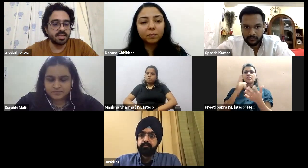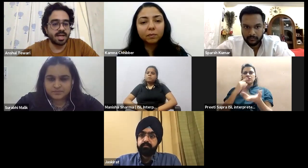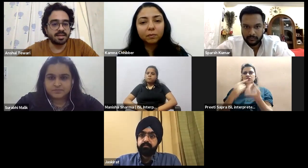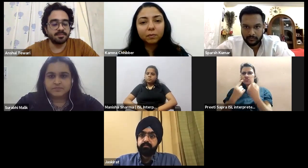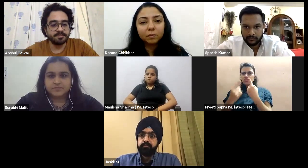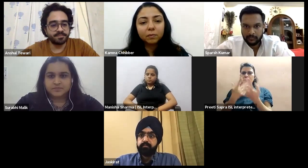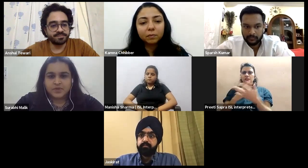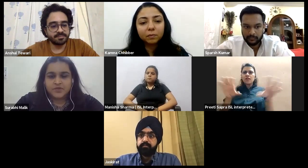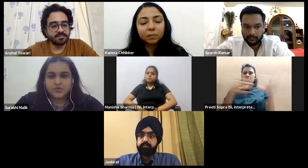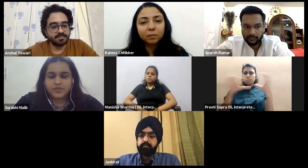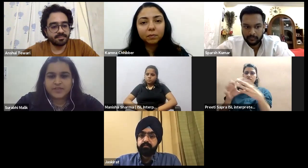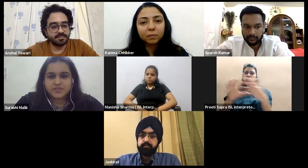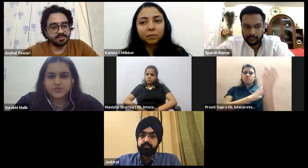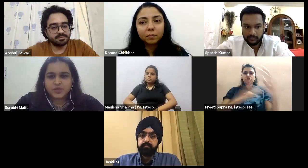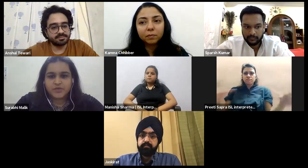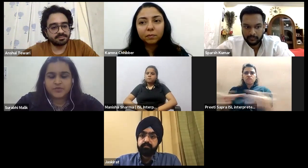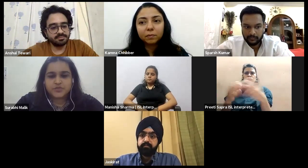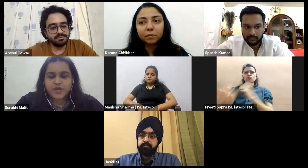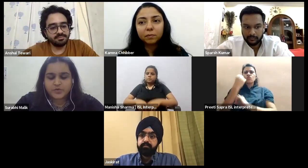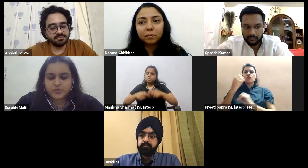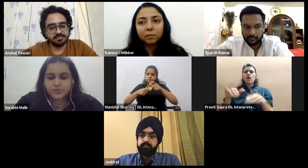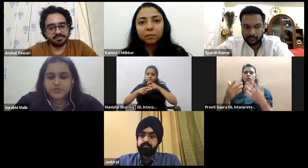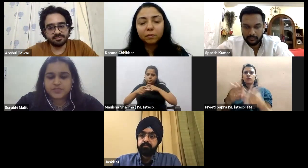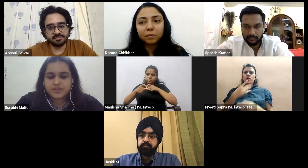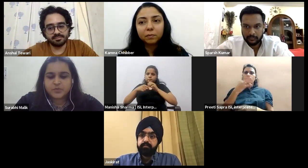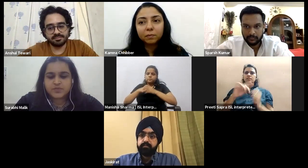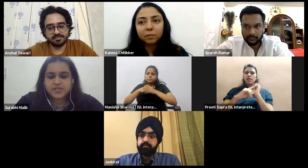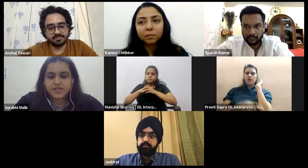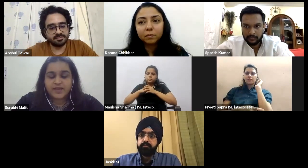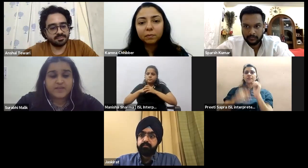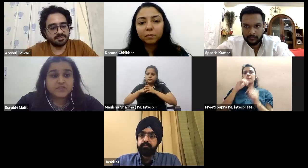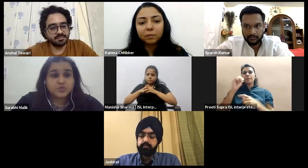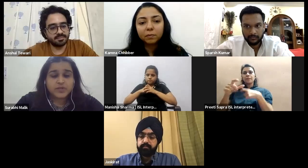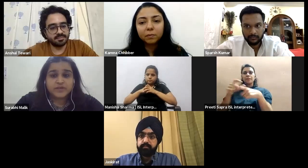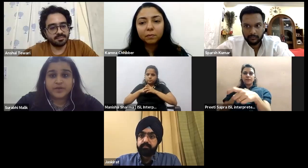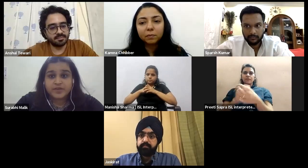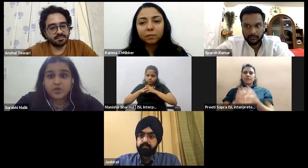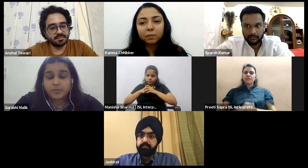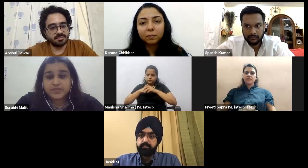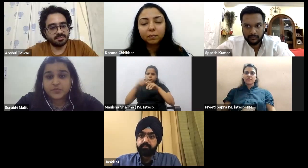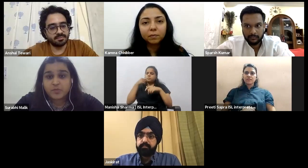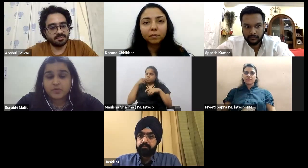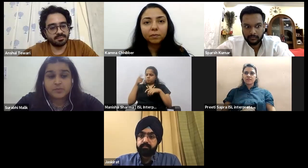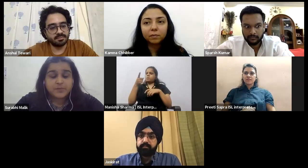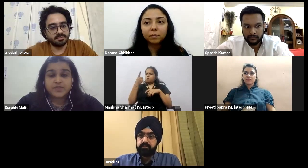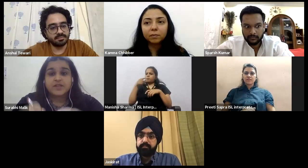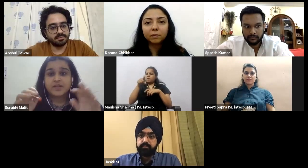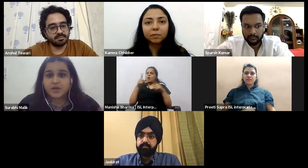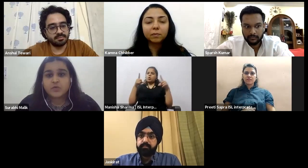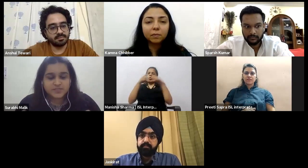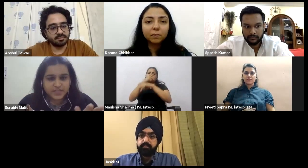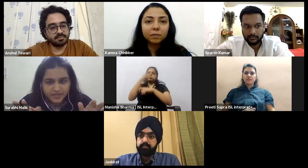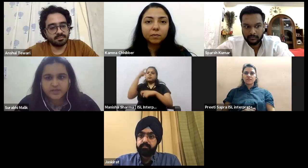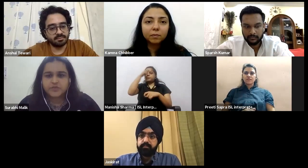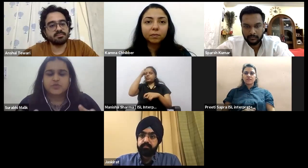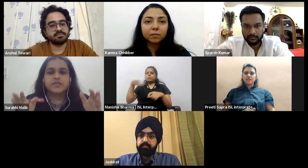that can really rally. Sure, thanks, Anshul. Just to add to what Jaskirat was saying, I think it's totally a very complex problem, something that none